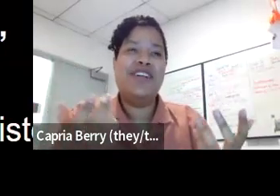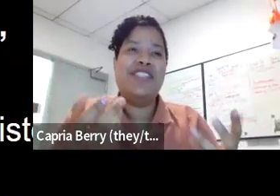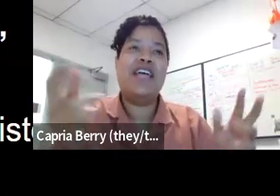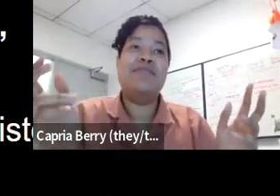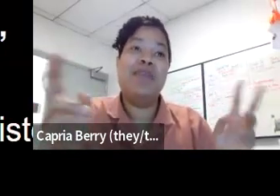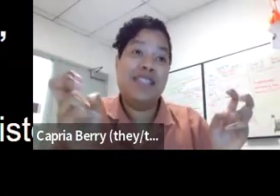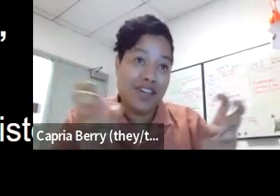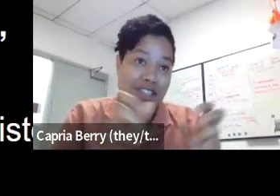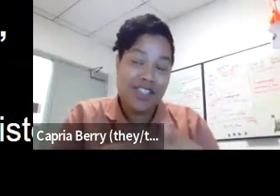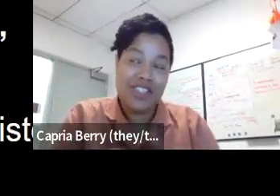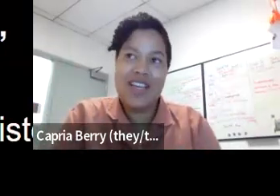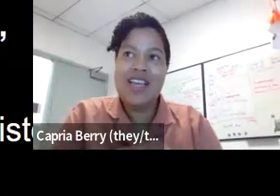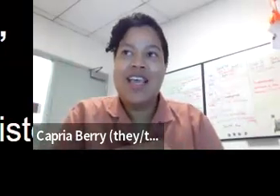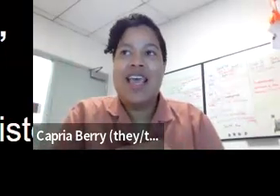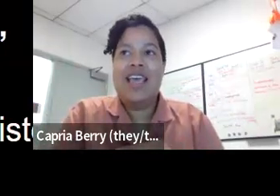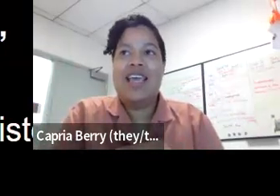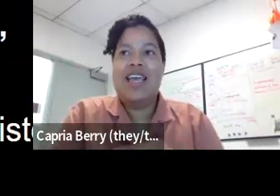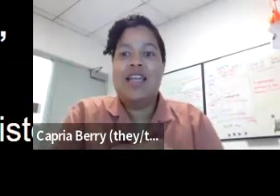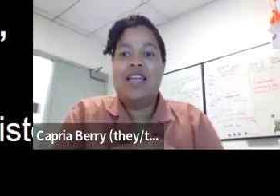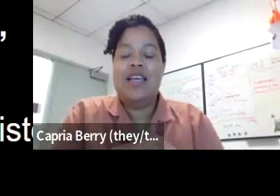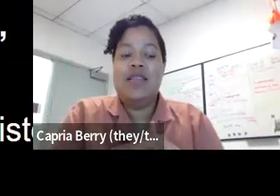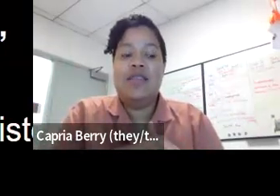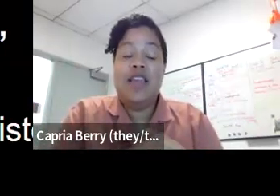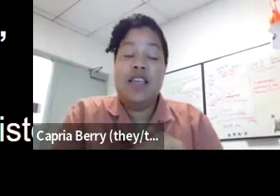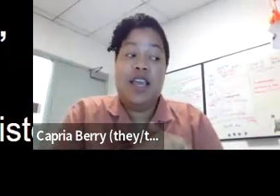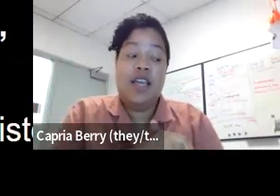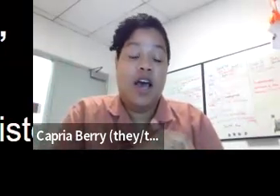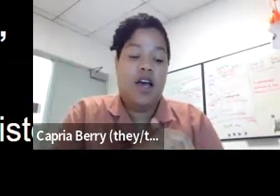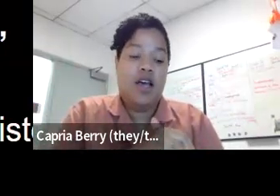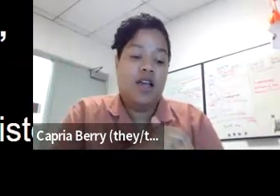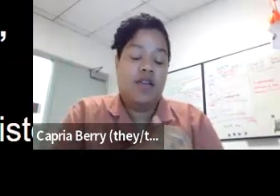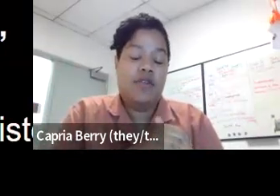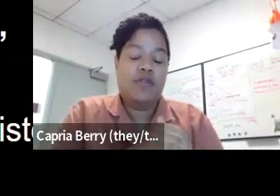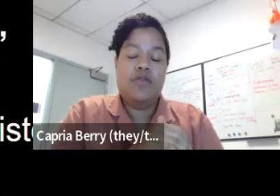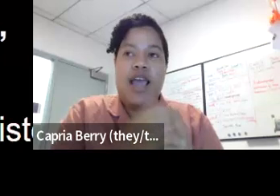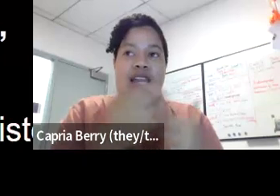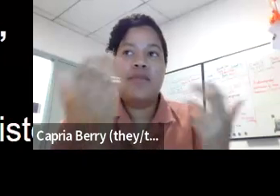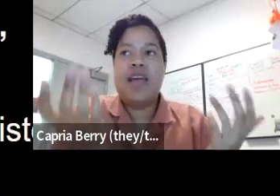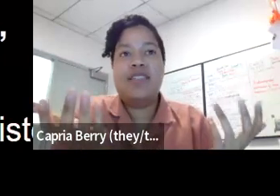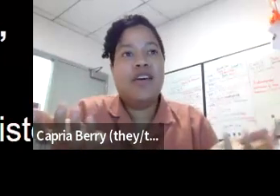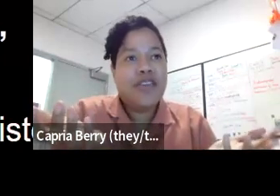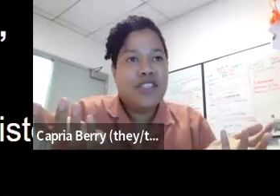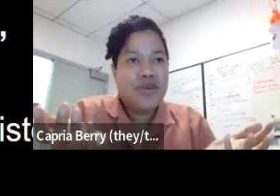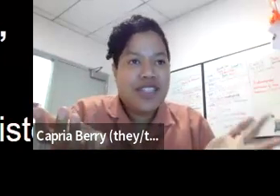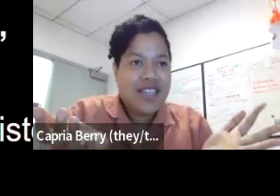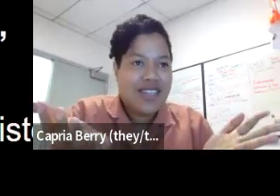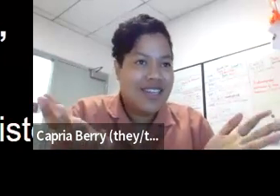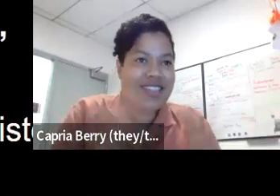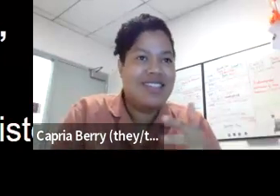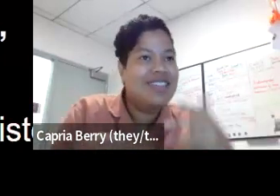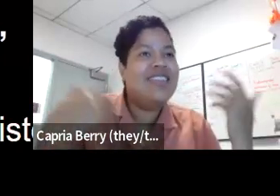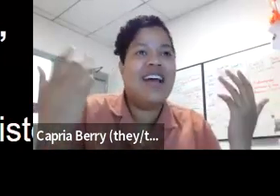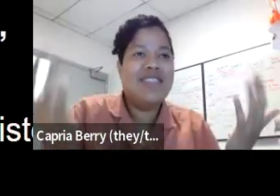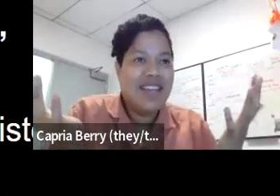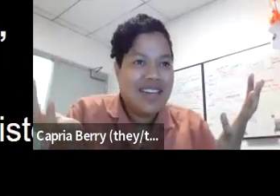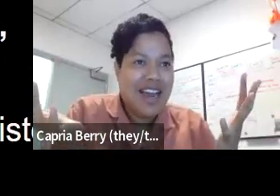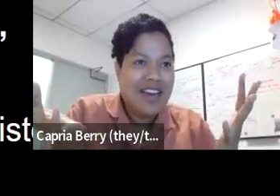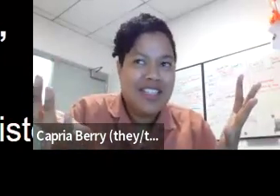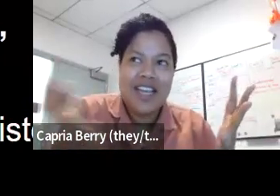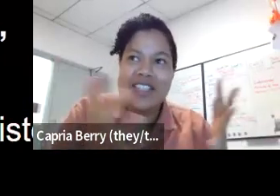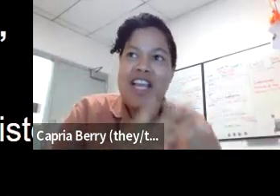Jamoka and Kedra, followed by a panel. So I will turn it over to Capria to get us started.